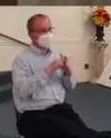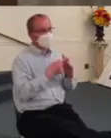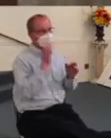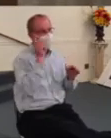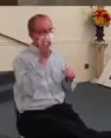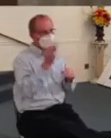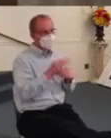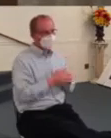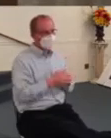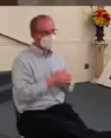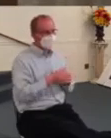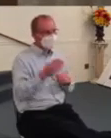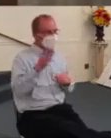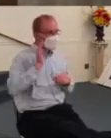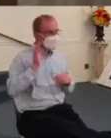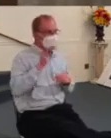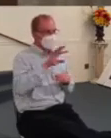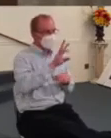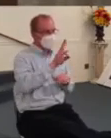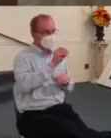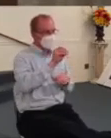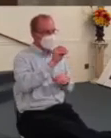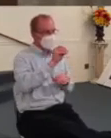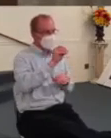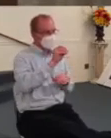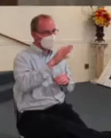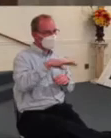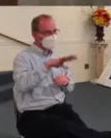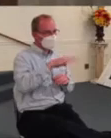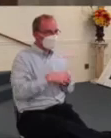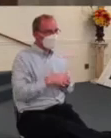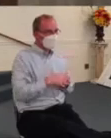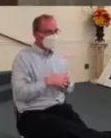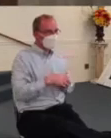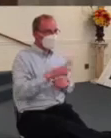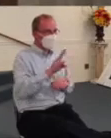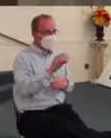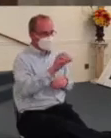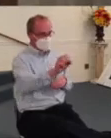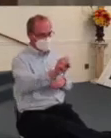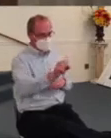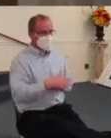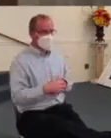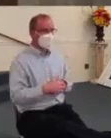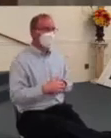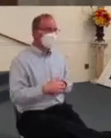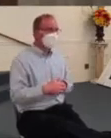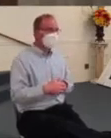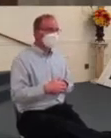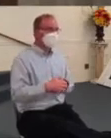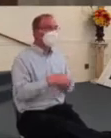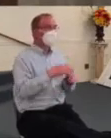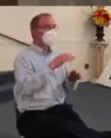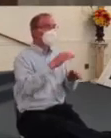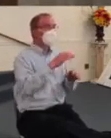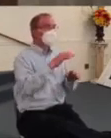70s, the New Testament church was the fastest growing religious group in the United States of